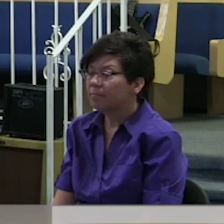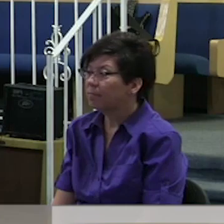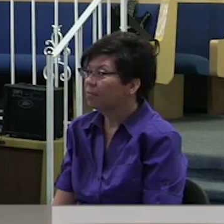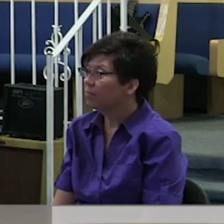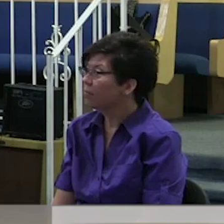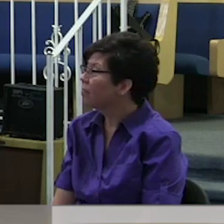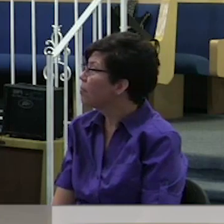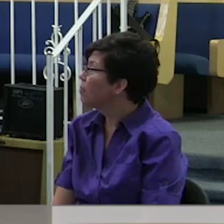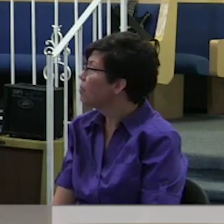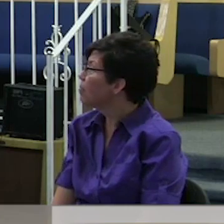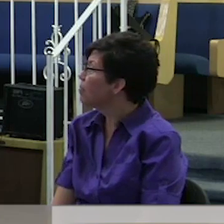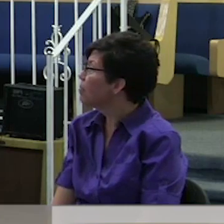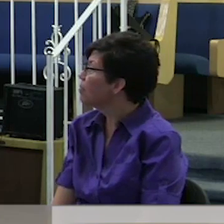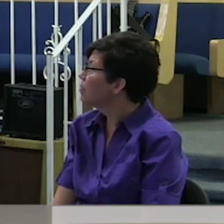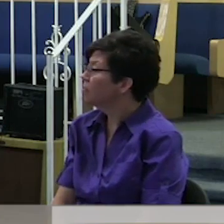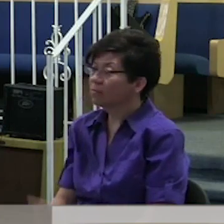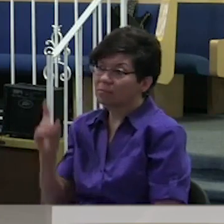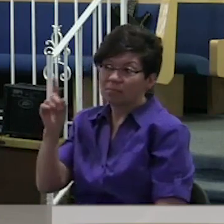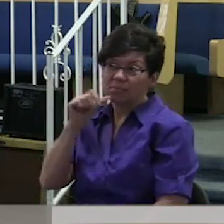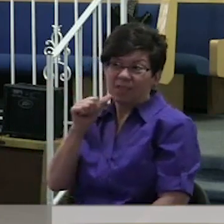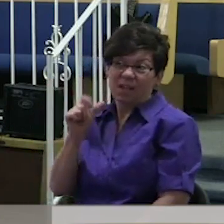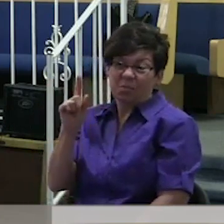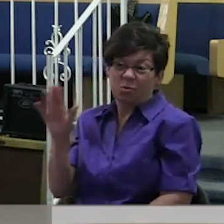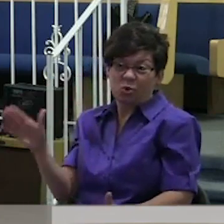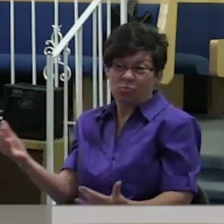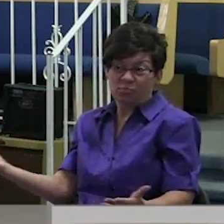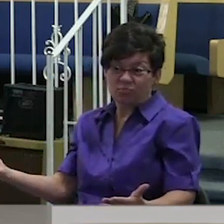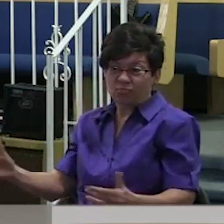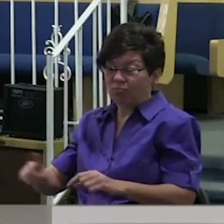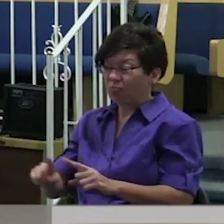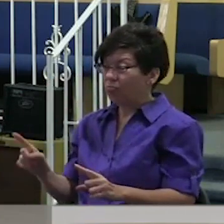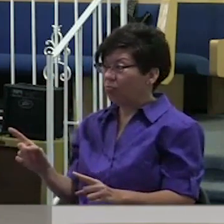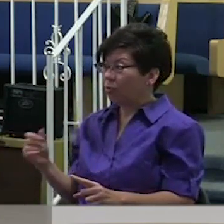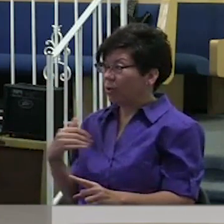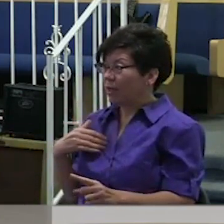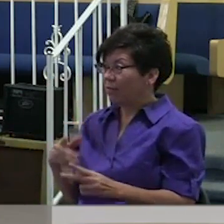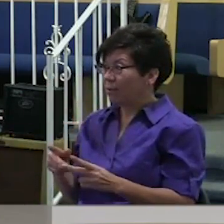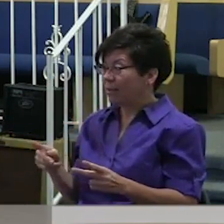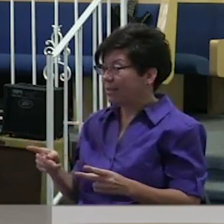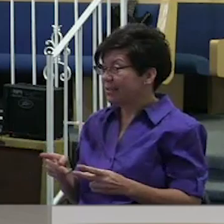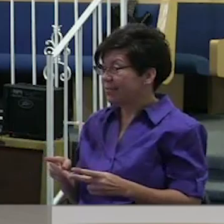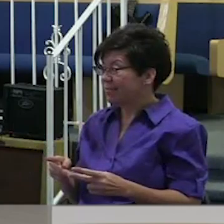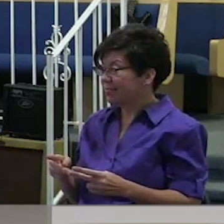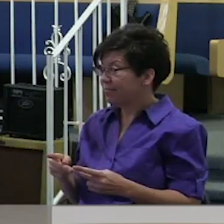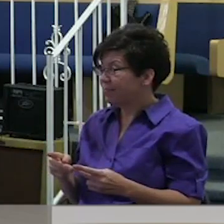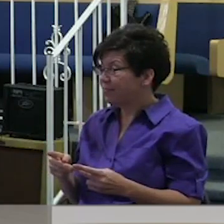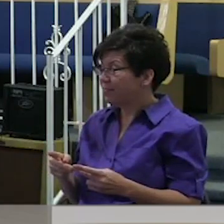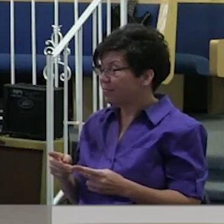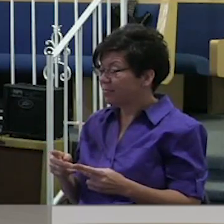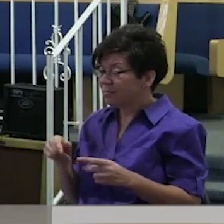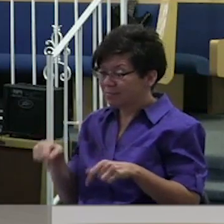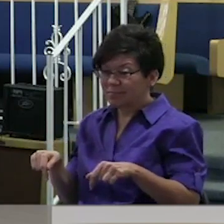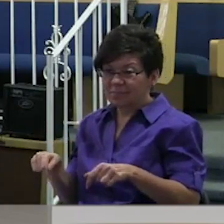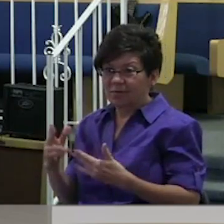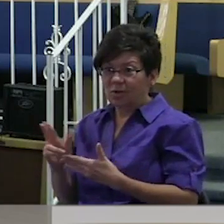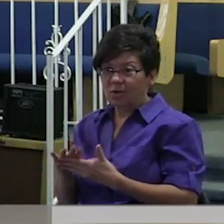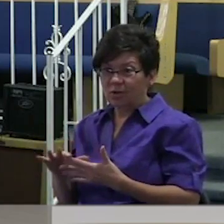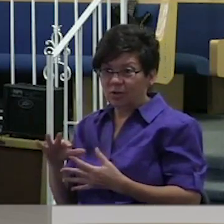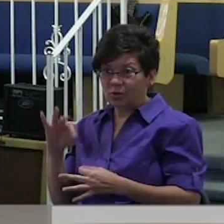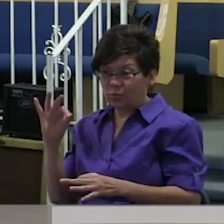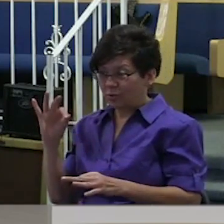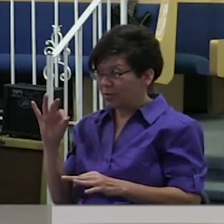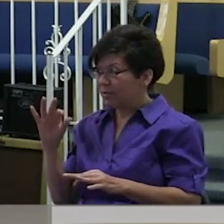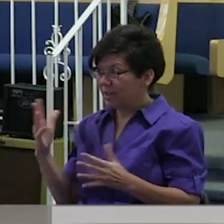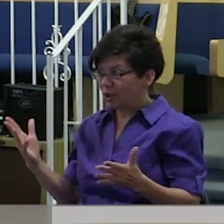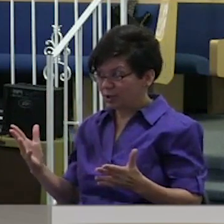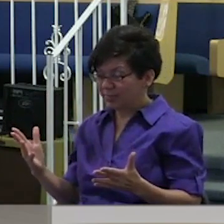Now, we're not in the upper room, but we are in a place full of Holy Ghost-filled believers.